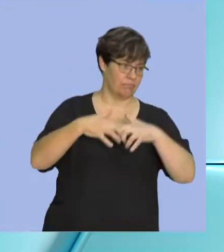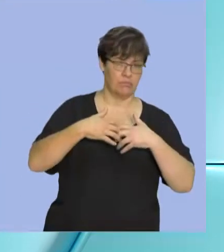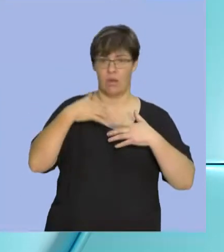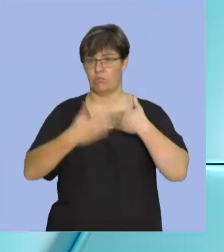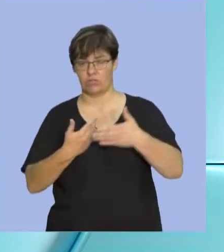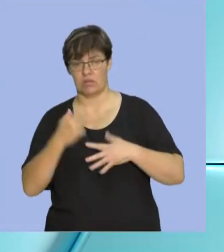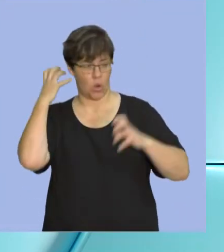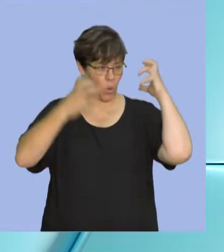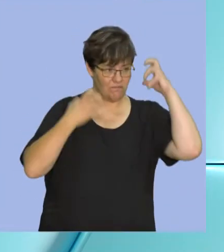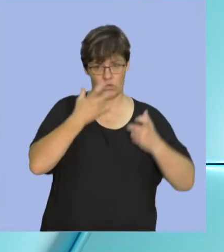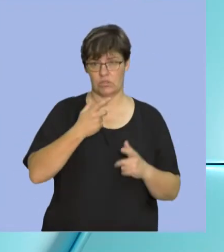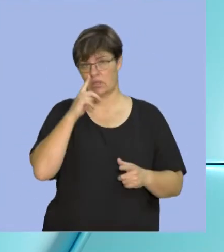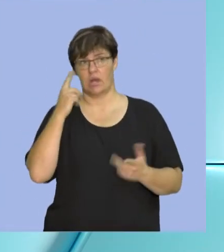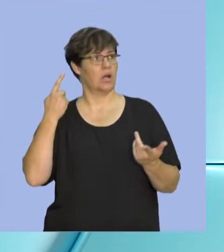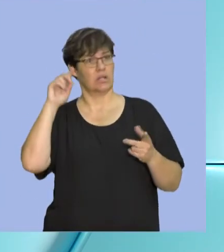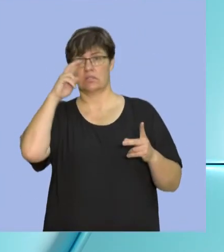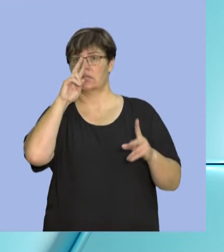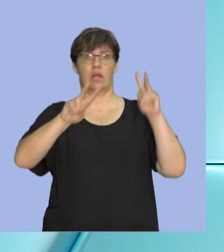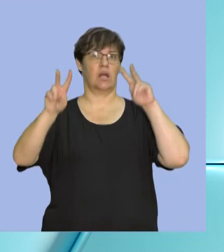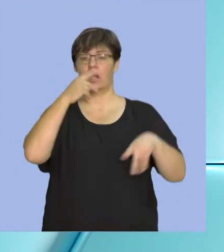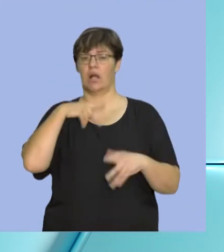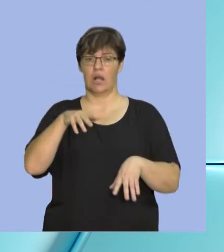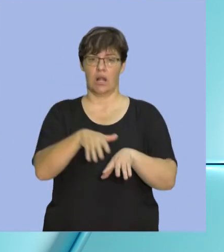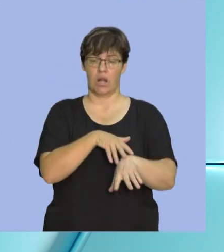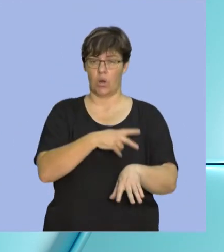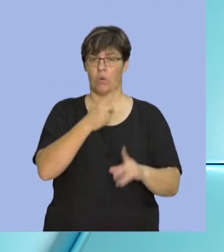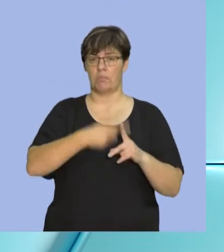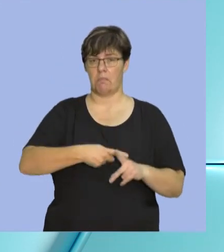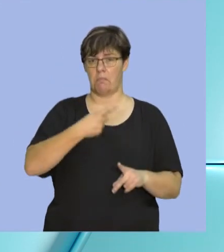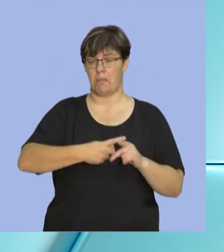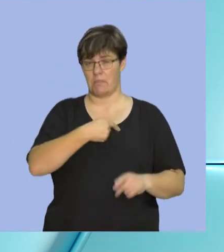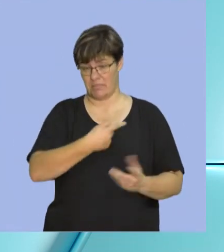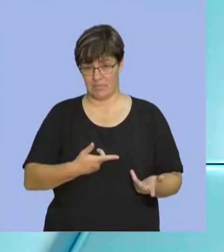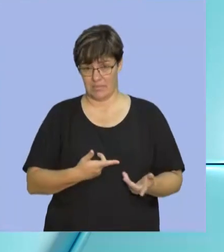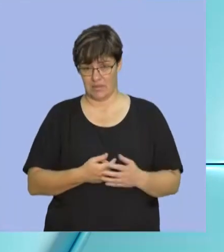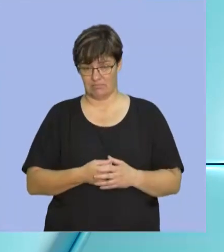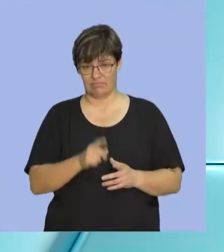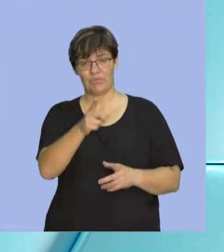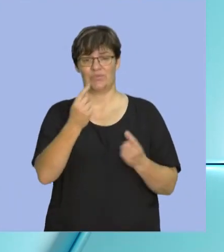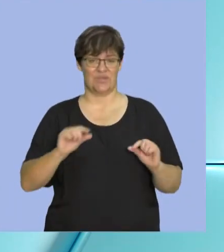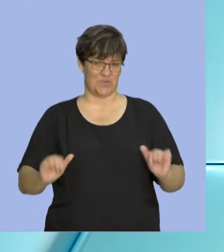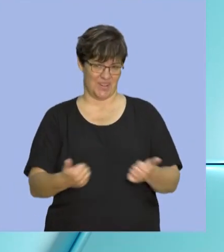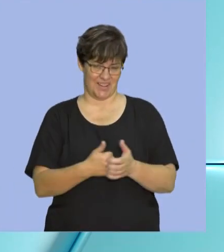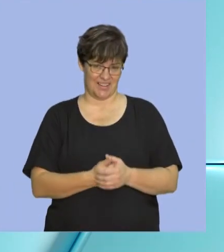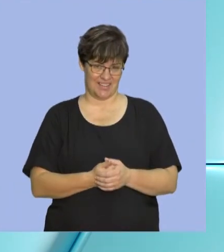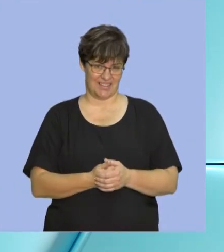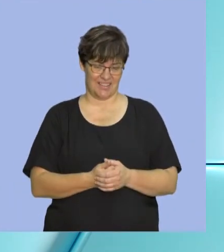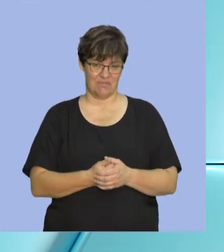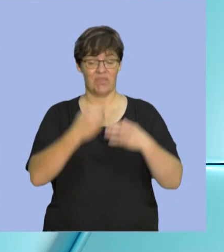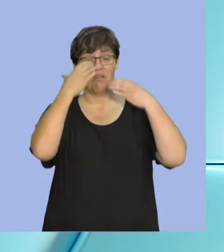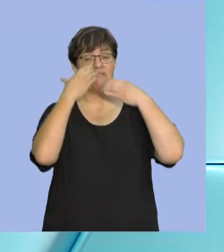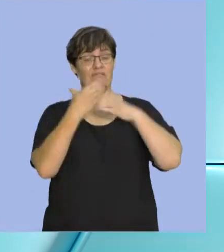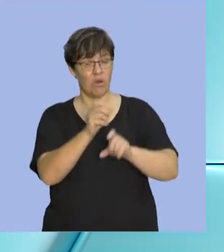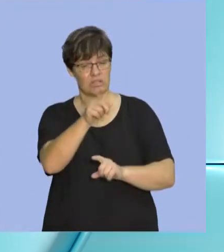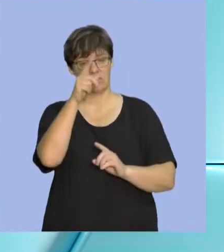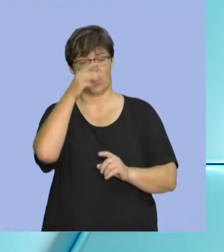confusion, dementia, slowed heart rate, etc. So guys, you've done well. We've been focused on this concept